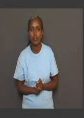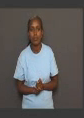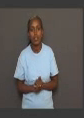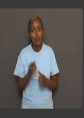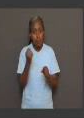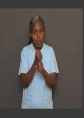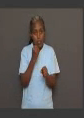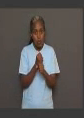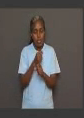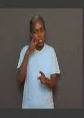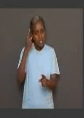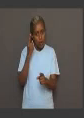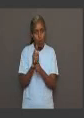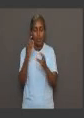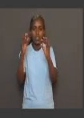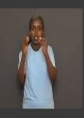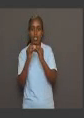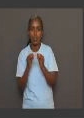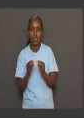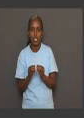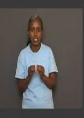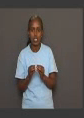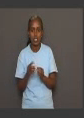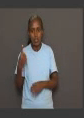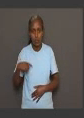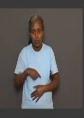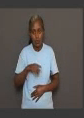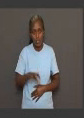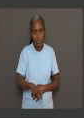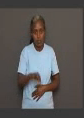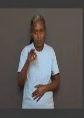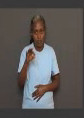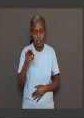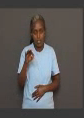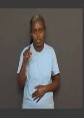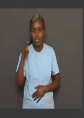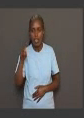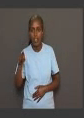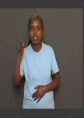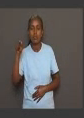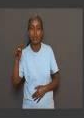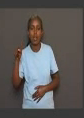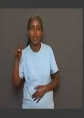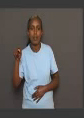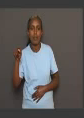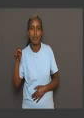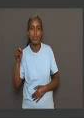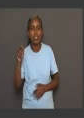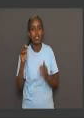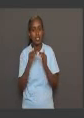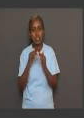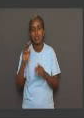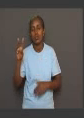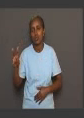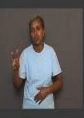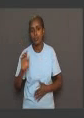Performing the correct calculations, we find that x prime is 2.